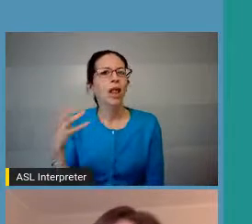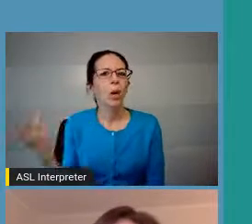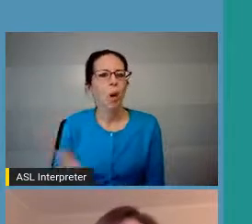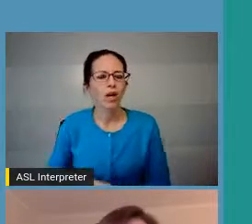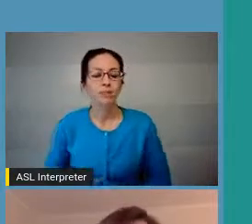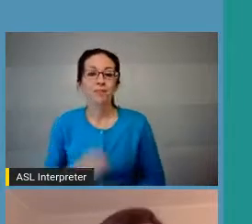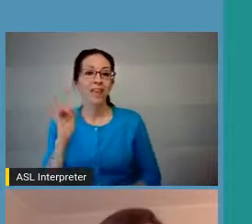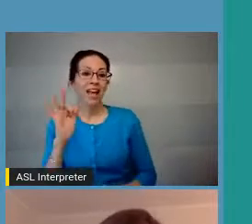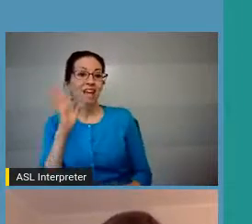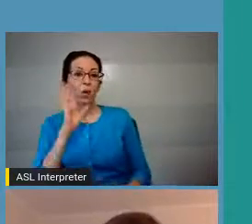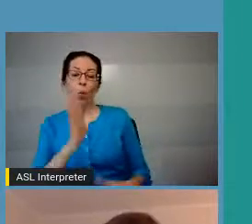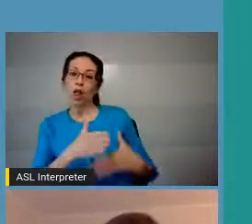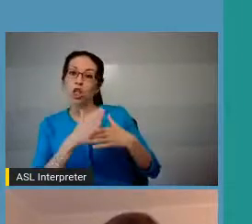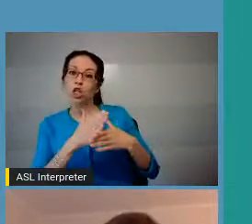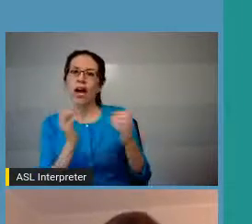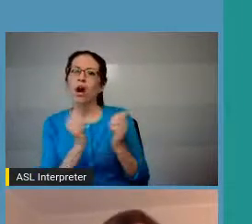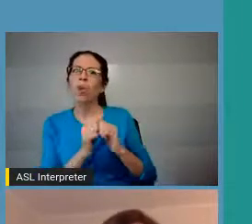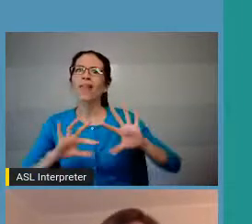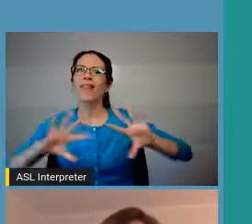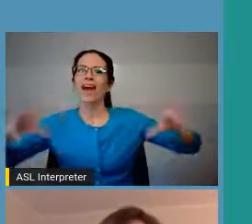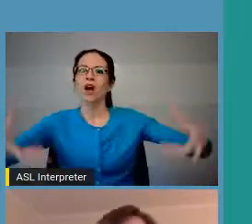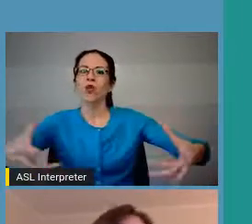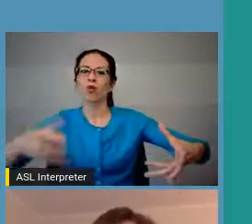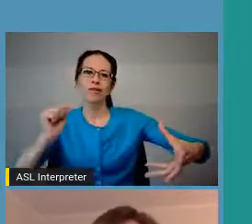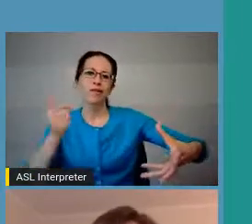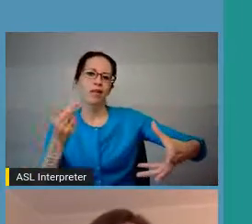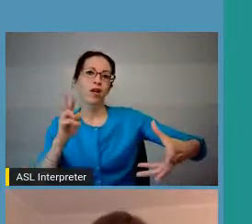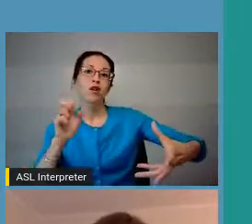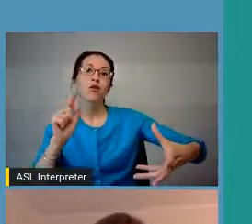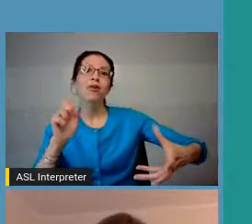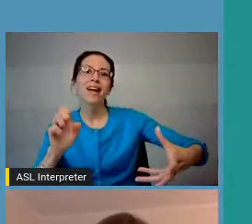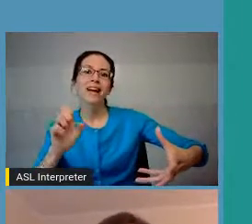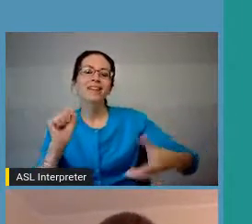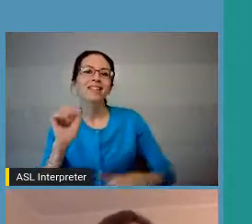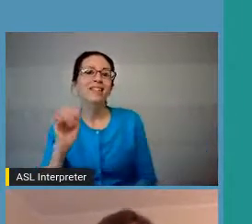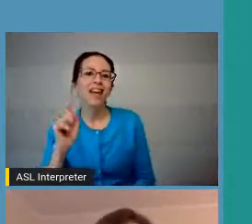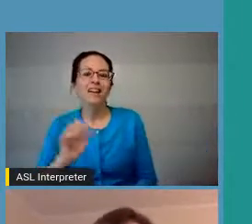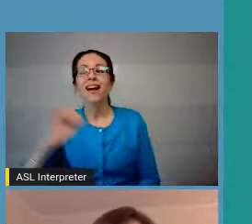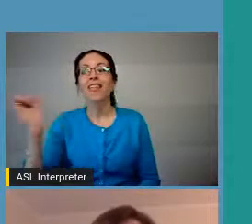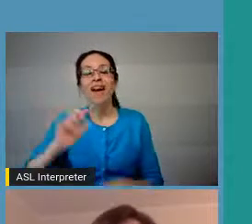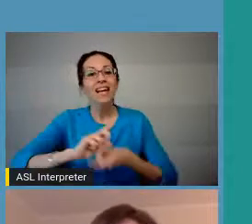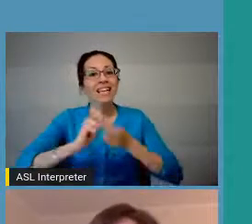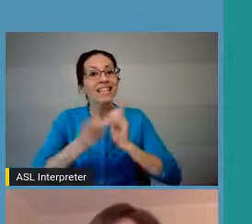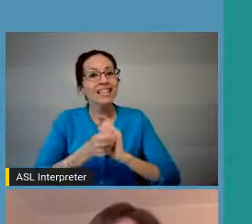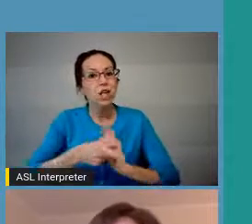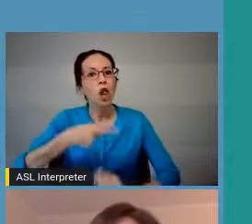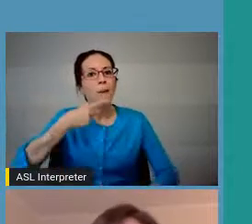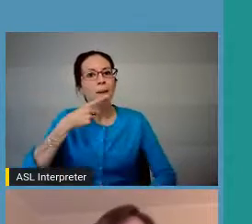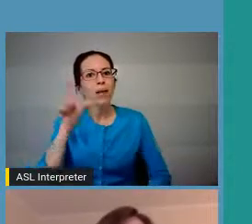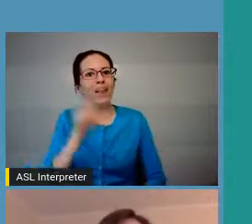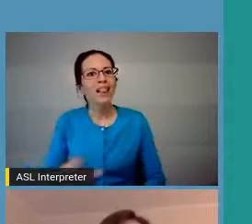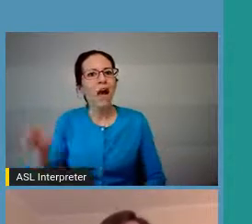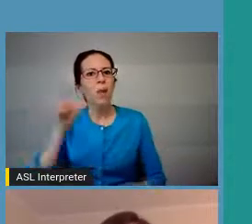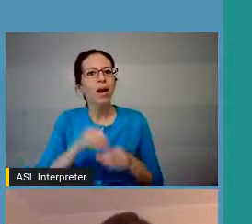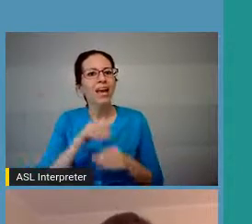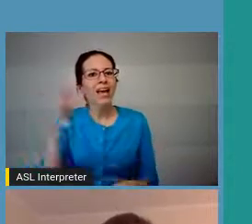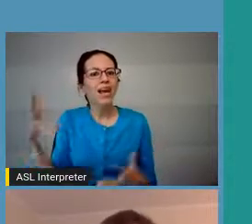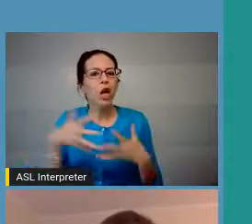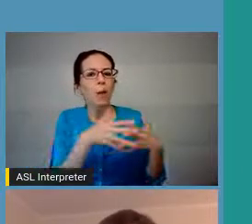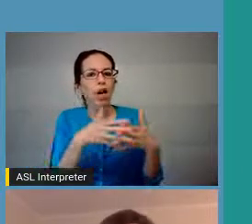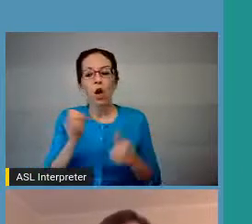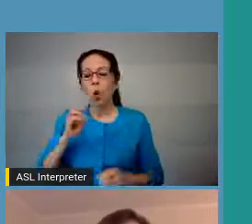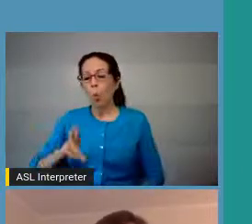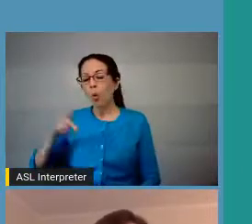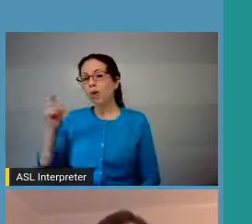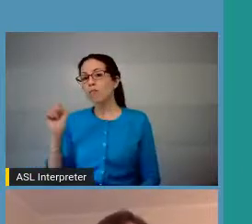aggregate site, like the Digital Public Library of America or the Portal to Texas History was one that the Sixth Floor Museum shared with. One